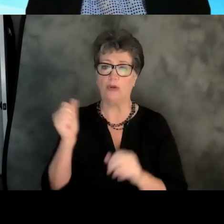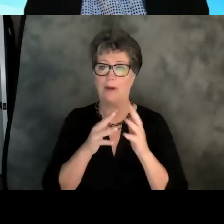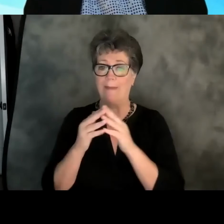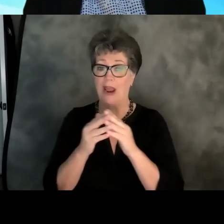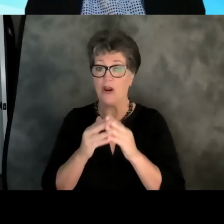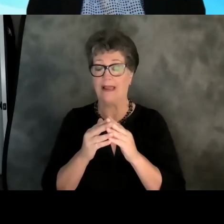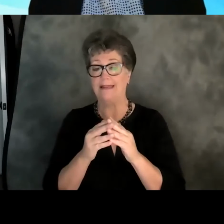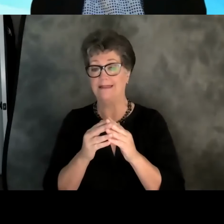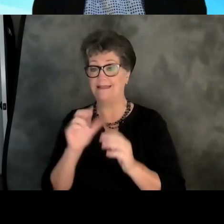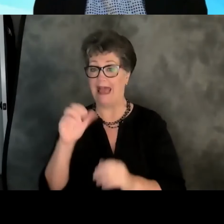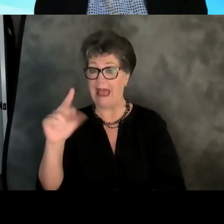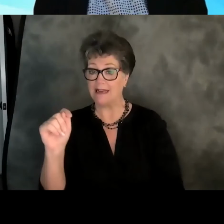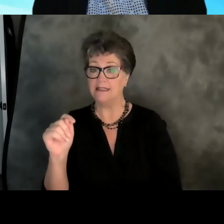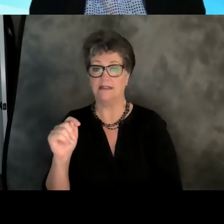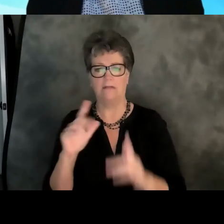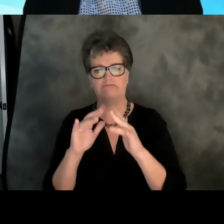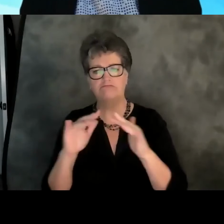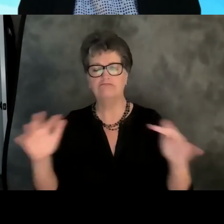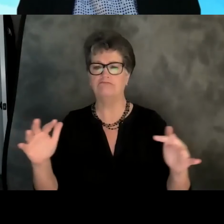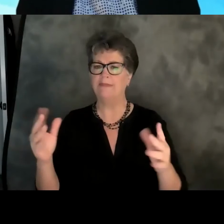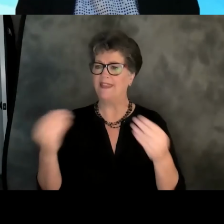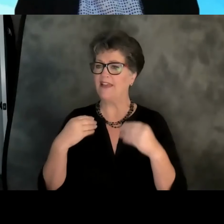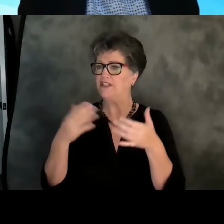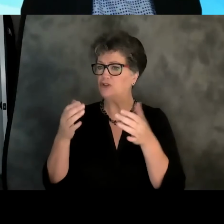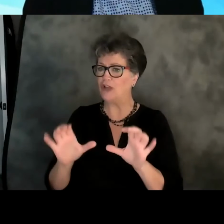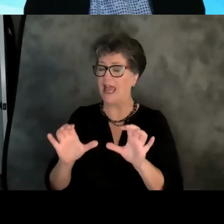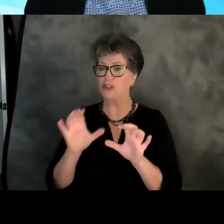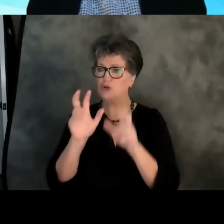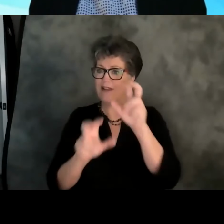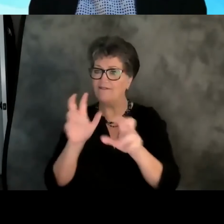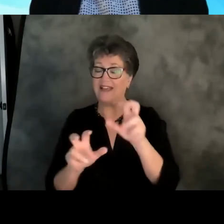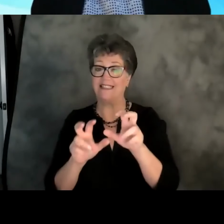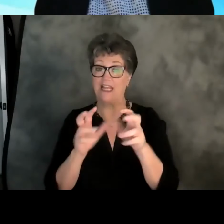Act, and so much more give us a chance to invest in both that